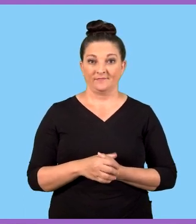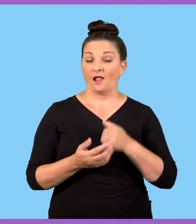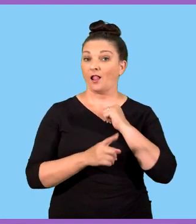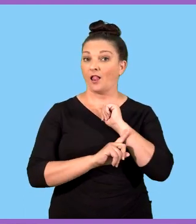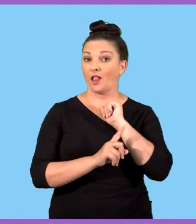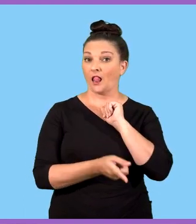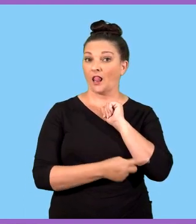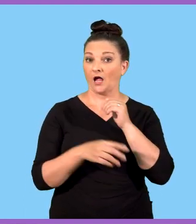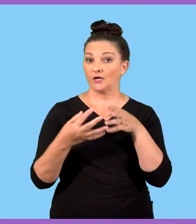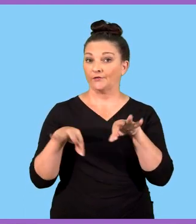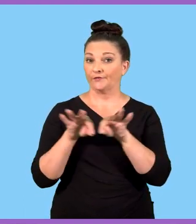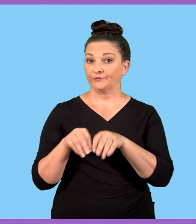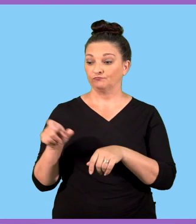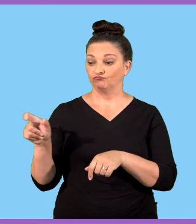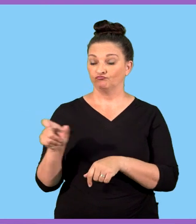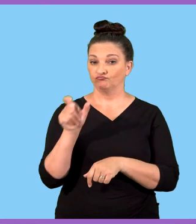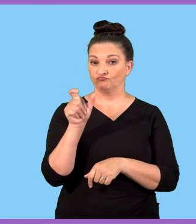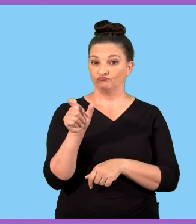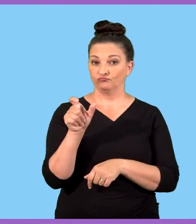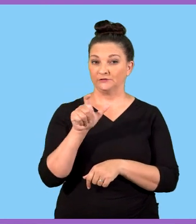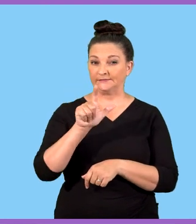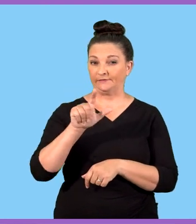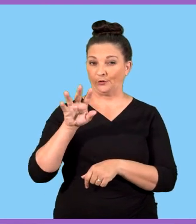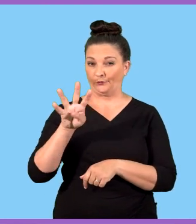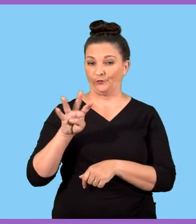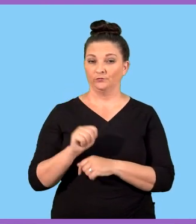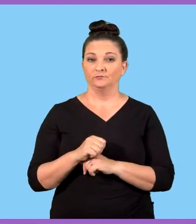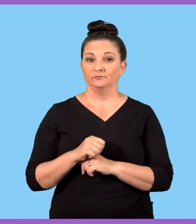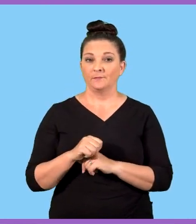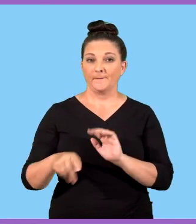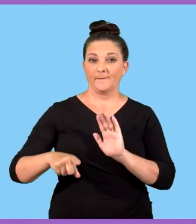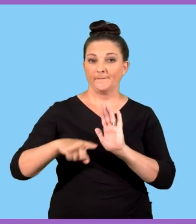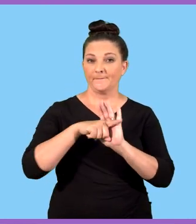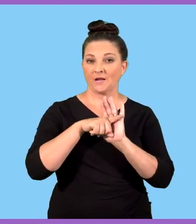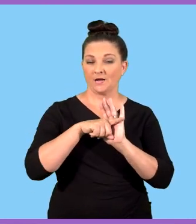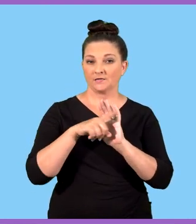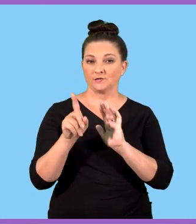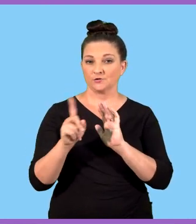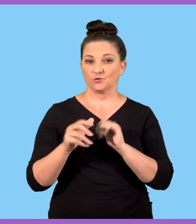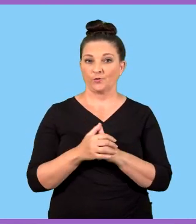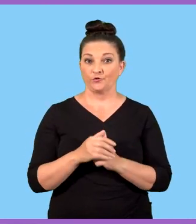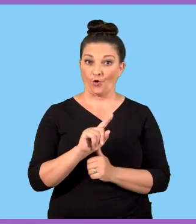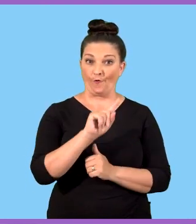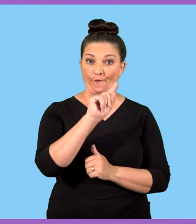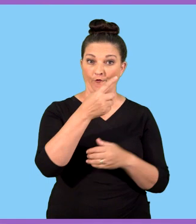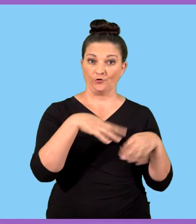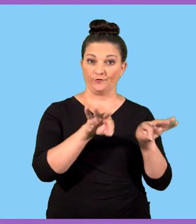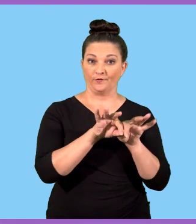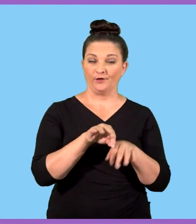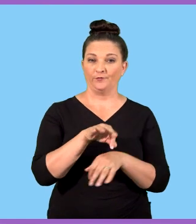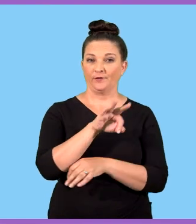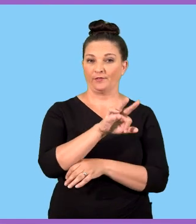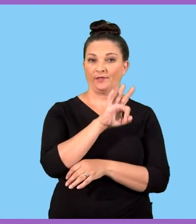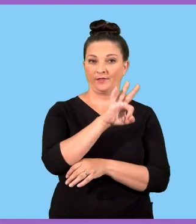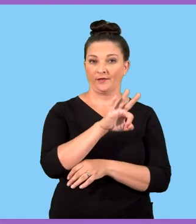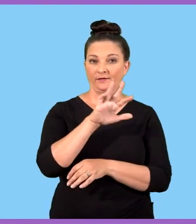I take the last value, 74, and I minus the first value, which looks